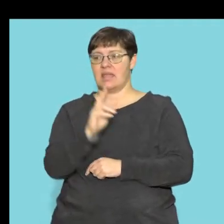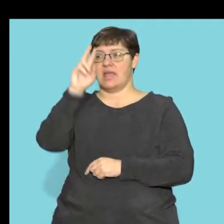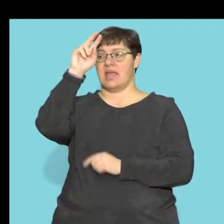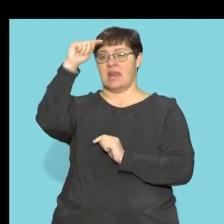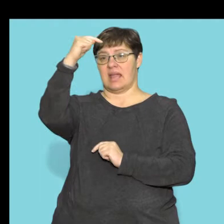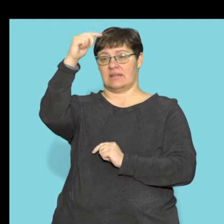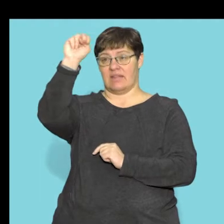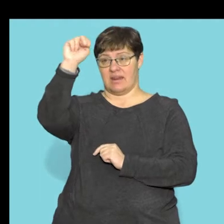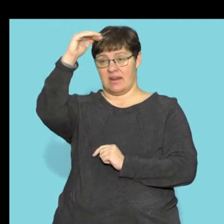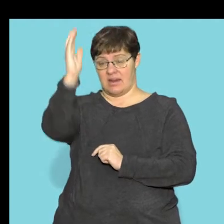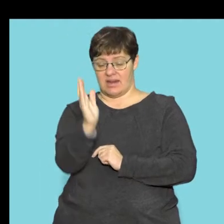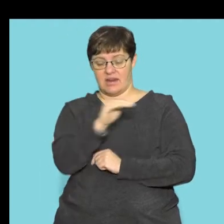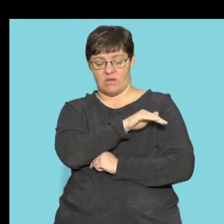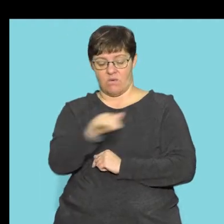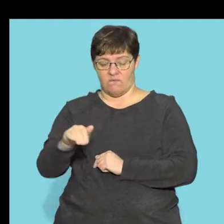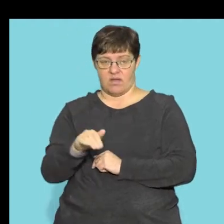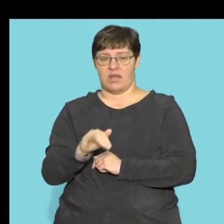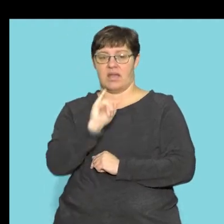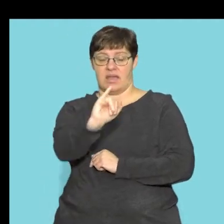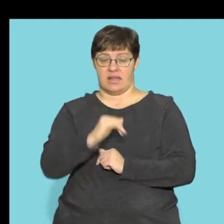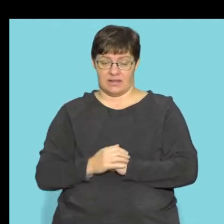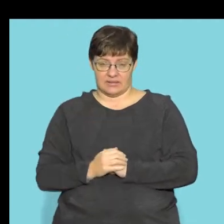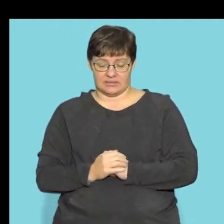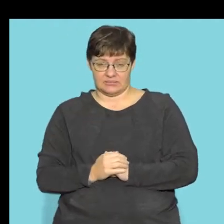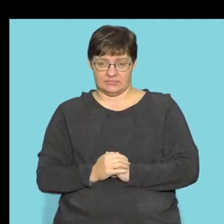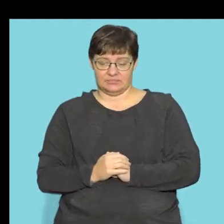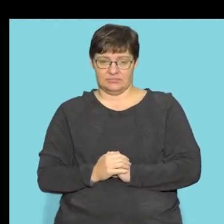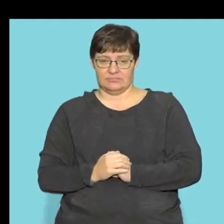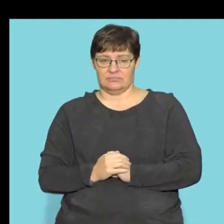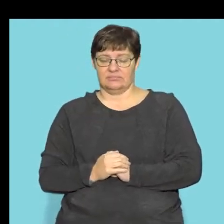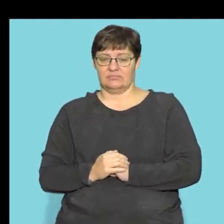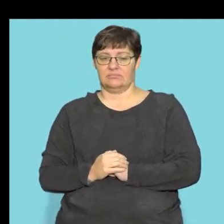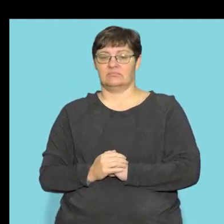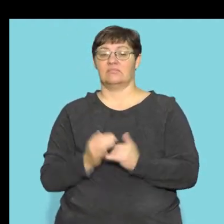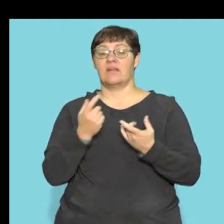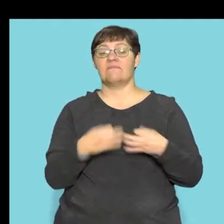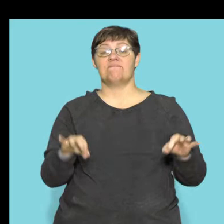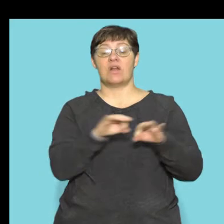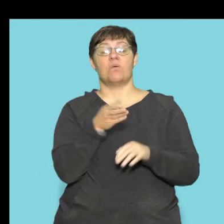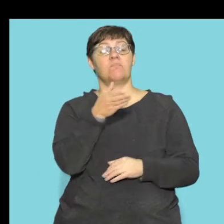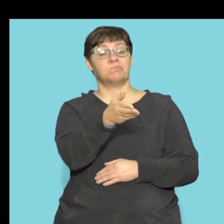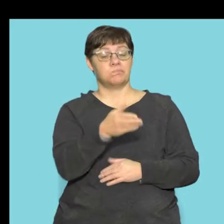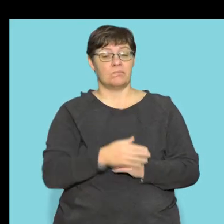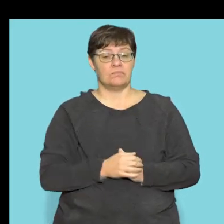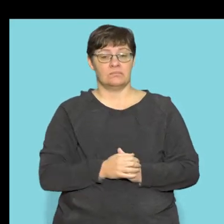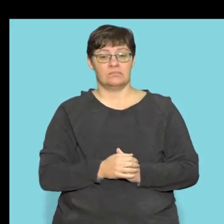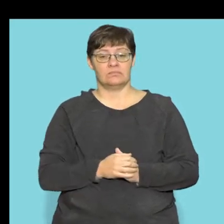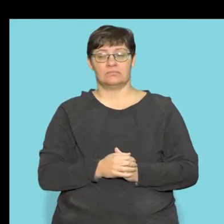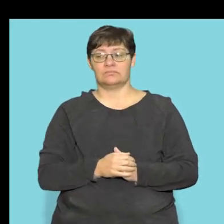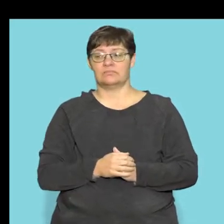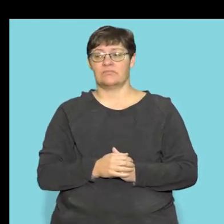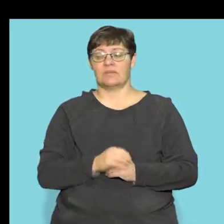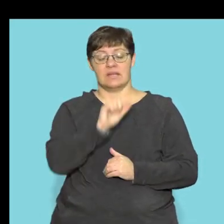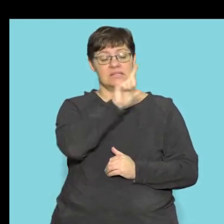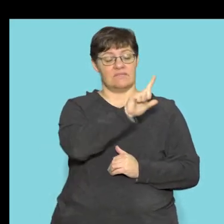exponent of negative n, all of this divided by I, right? The present value, which is the loan she wants to take,